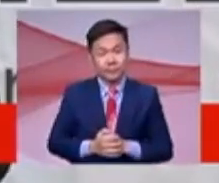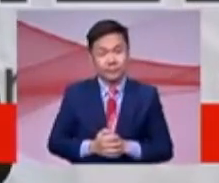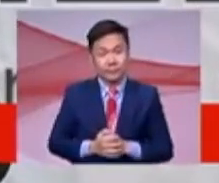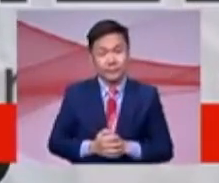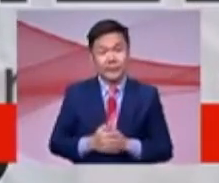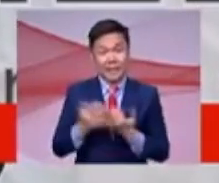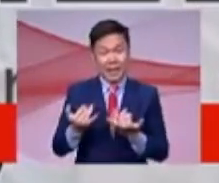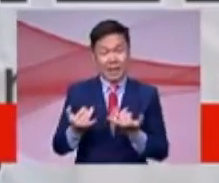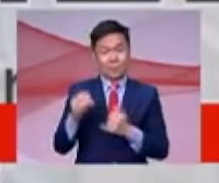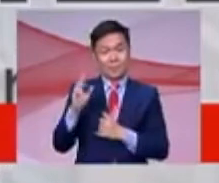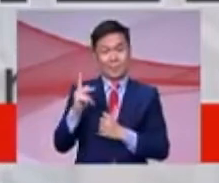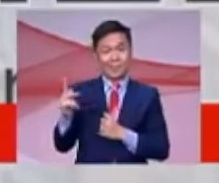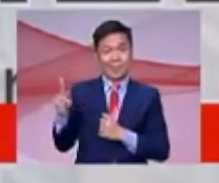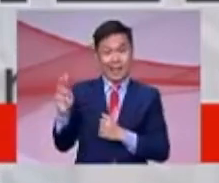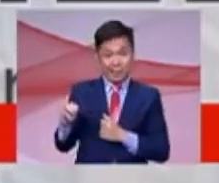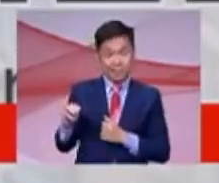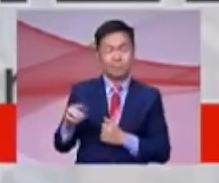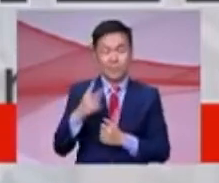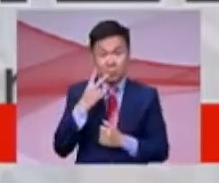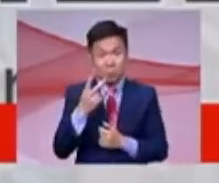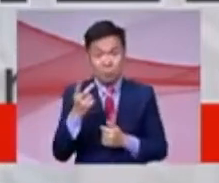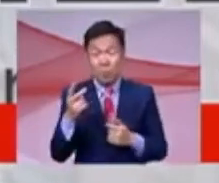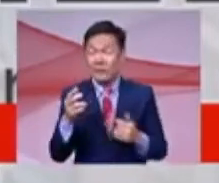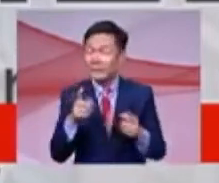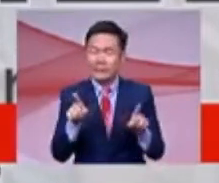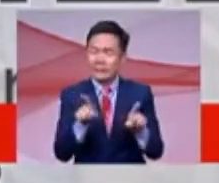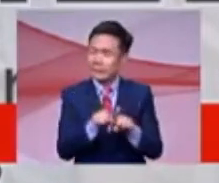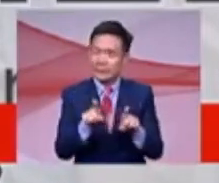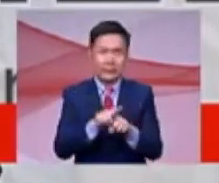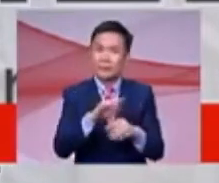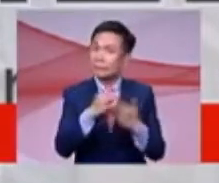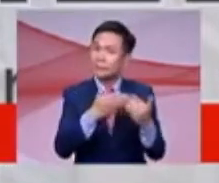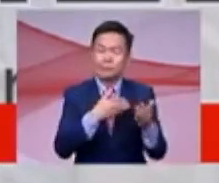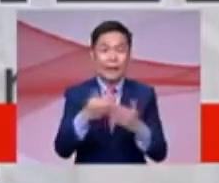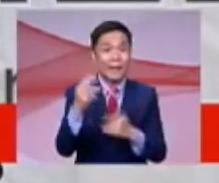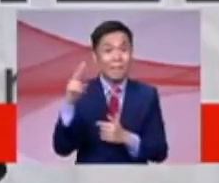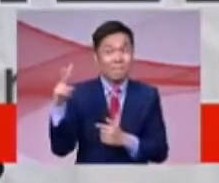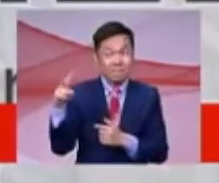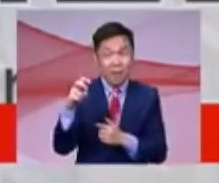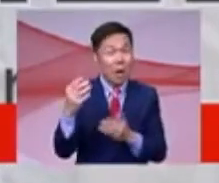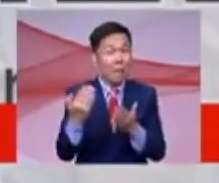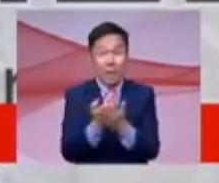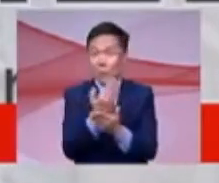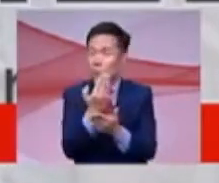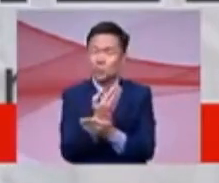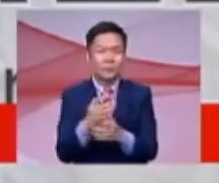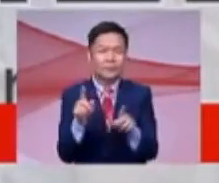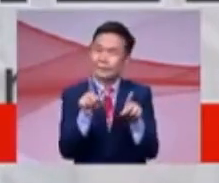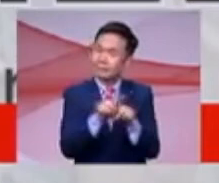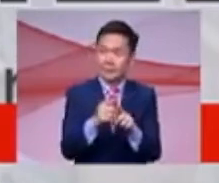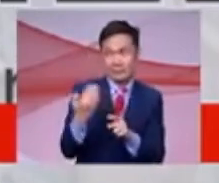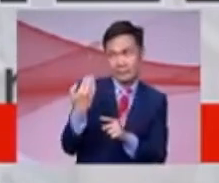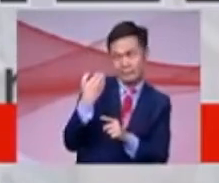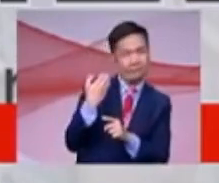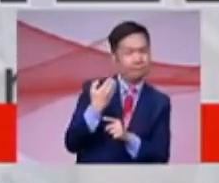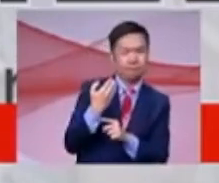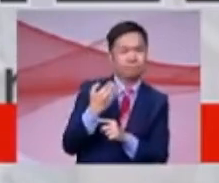health measures that have been done for variants is the same, meaning similarly like what we have done earlier,